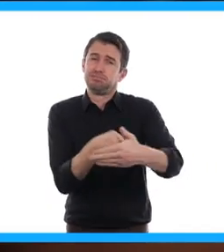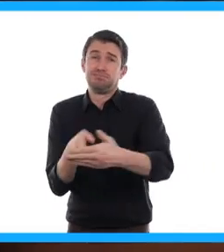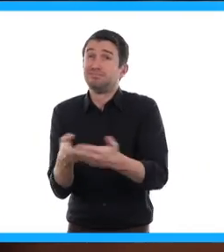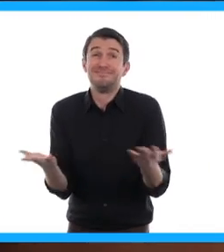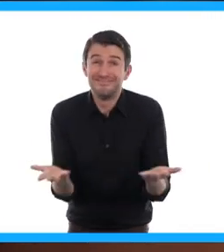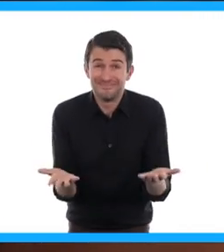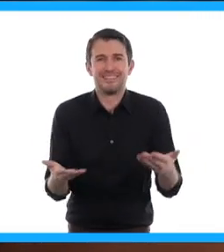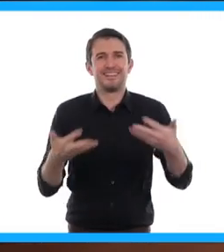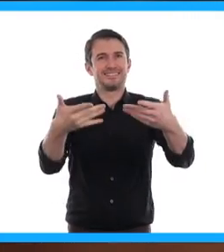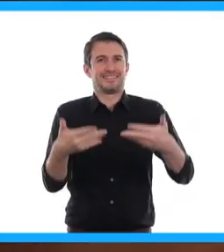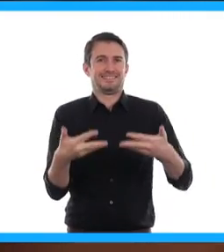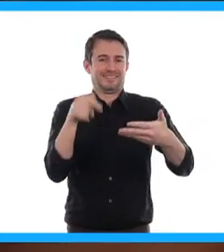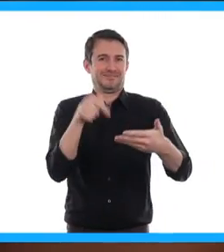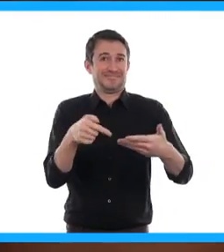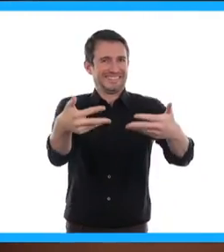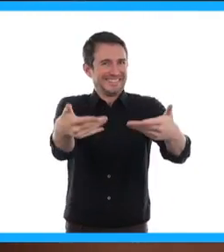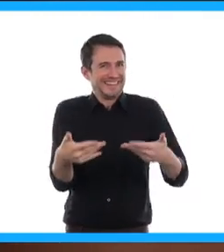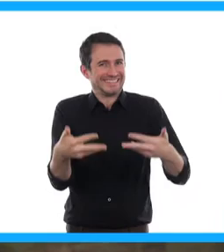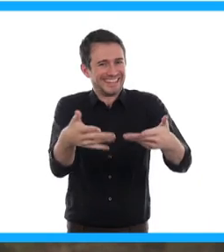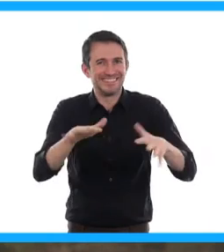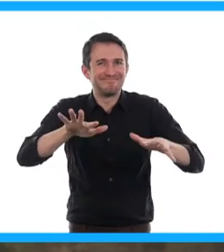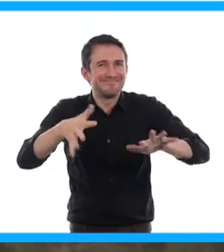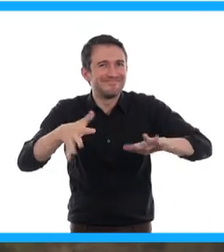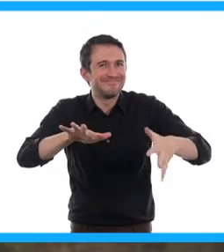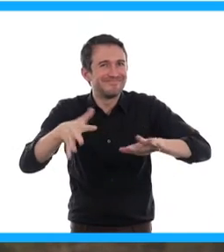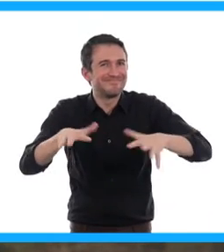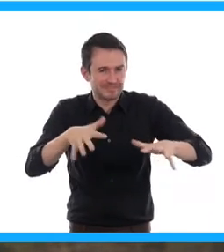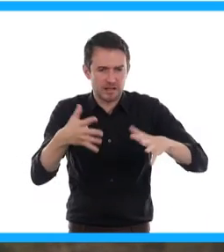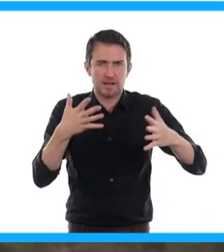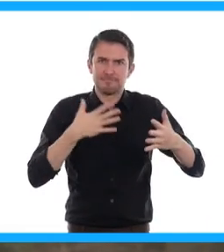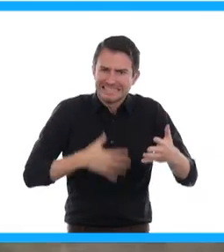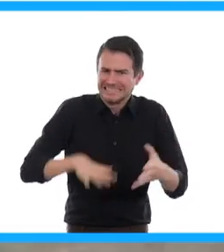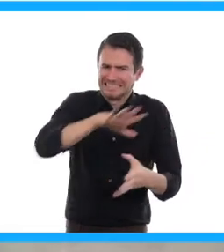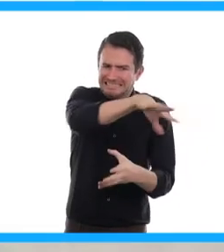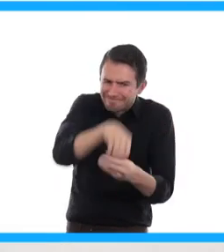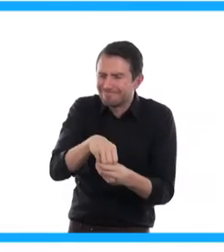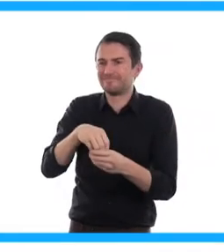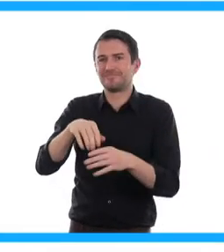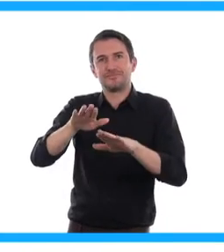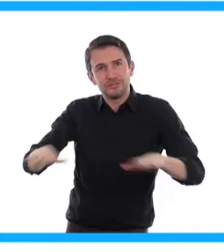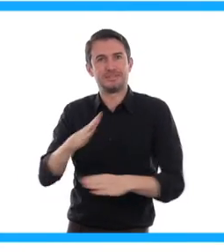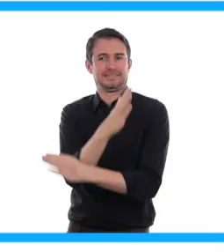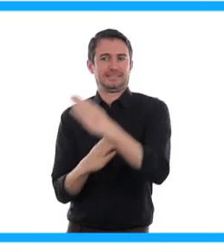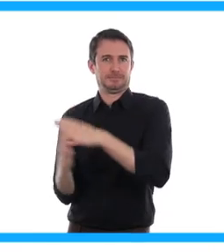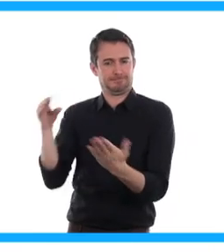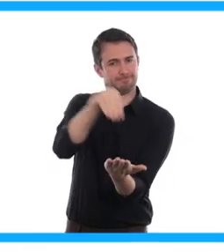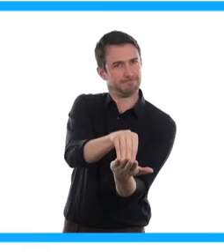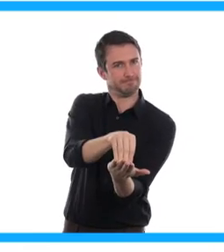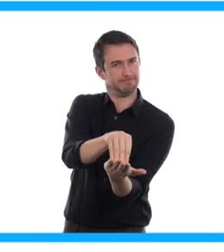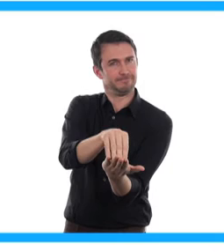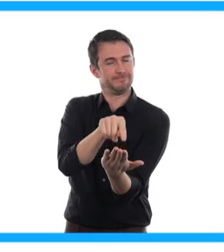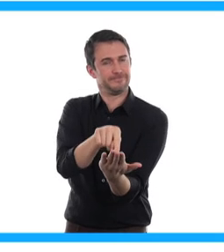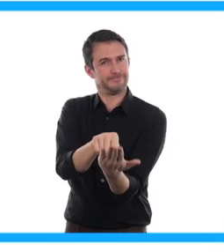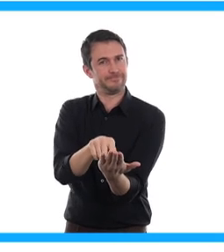with disabilities and those who care for them. Animation illustrates the following concepts. In the